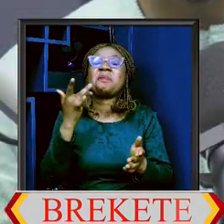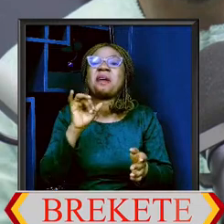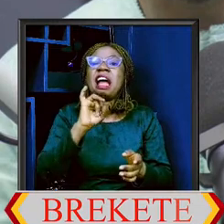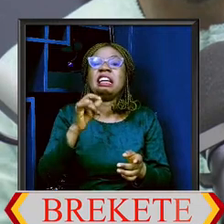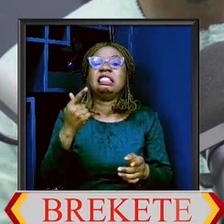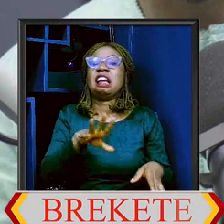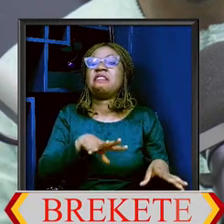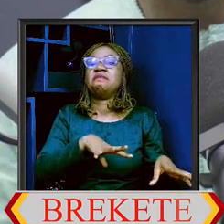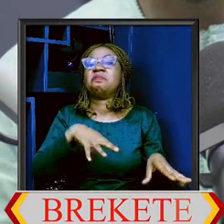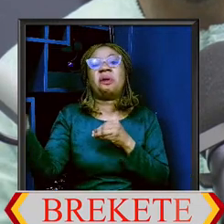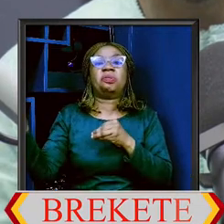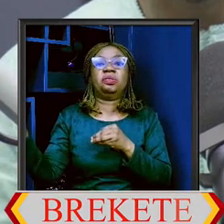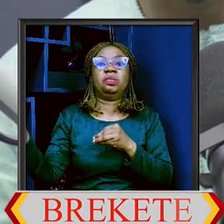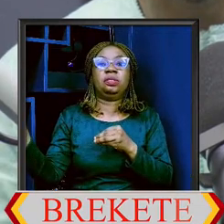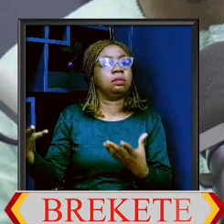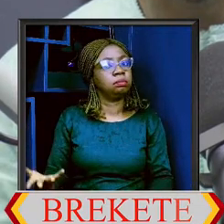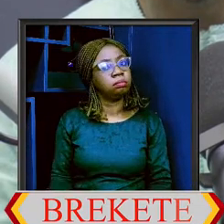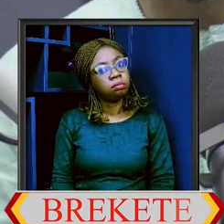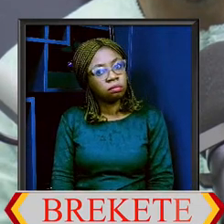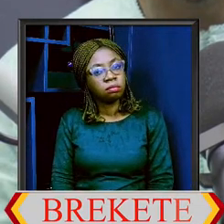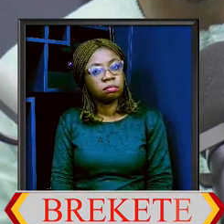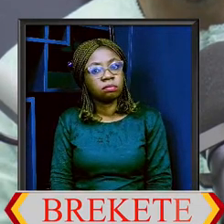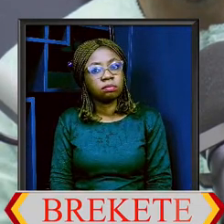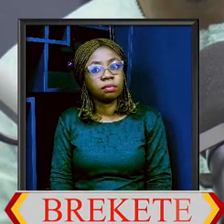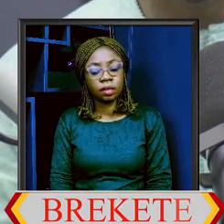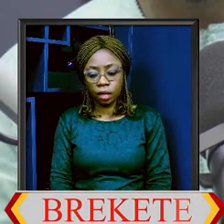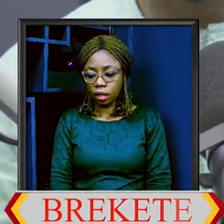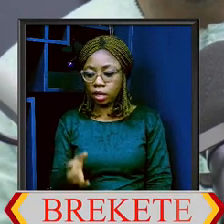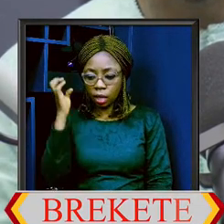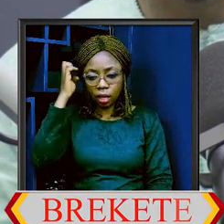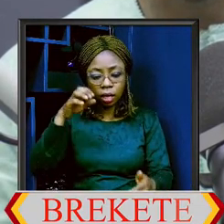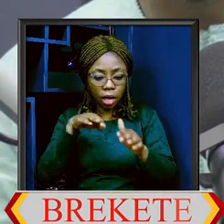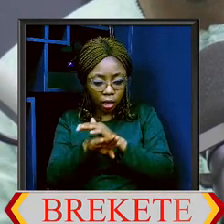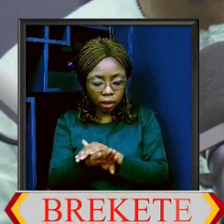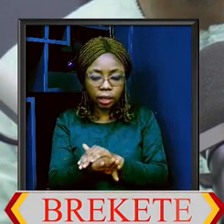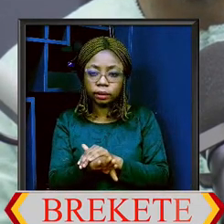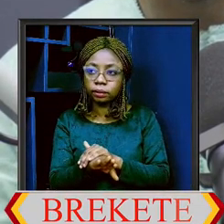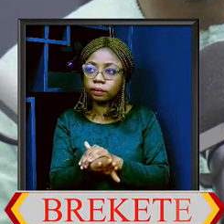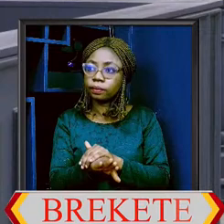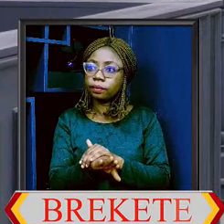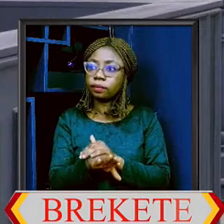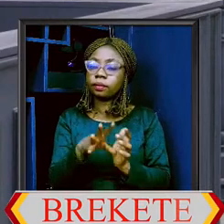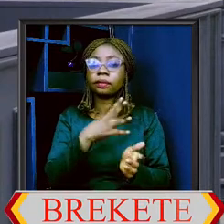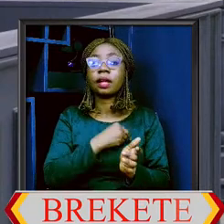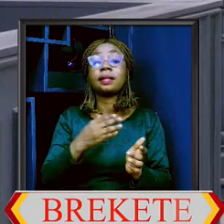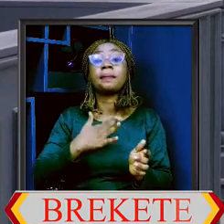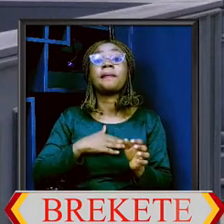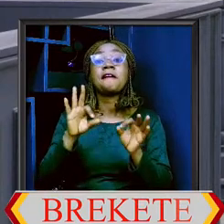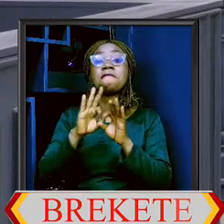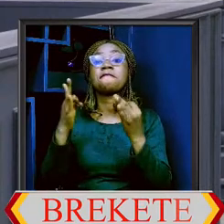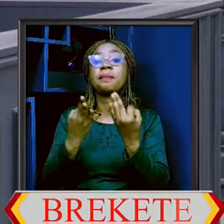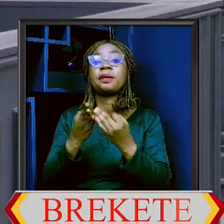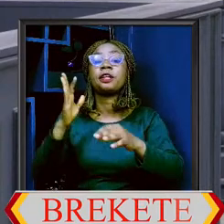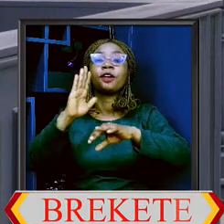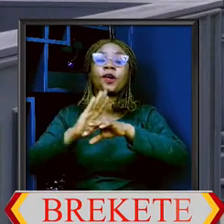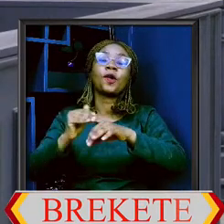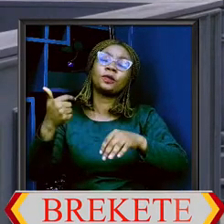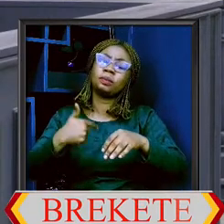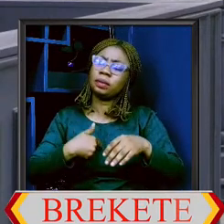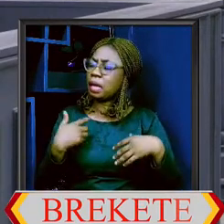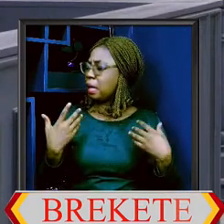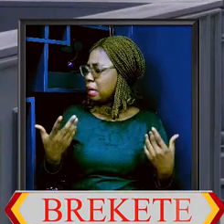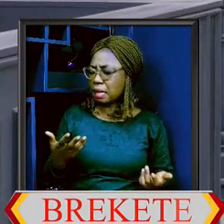don't go he entered and my family called me